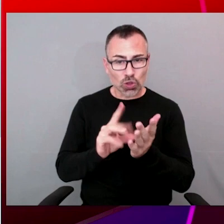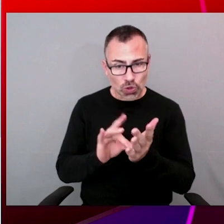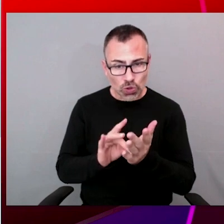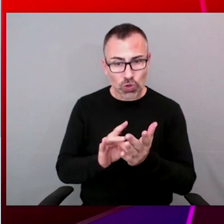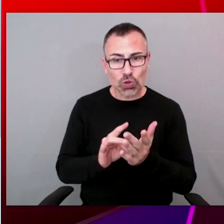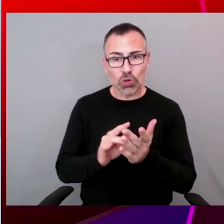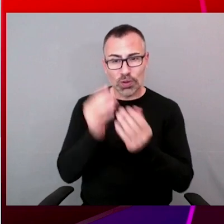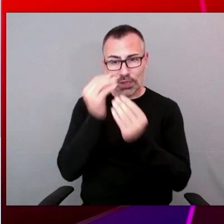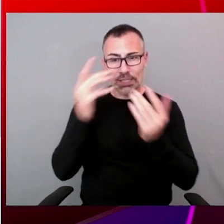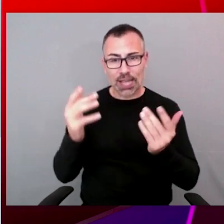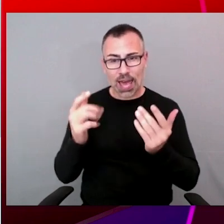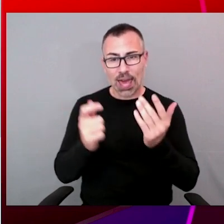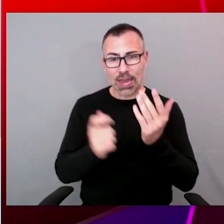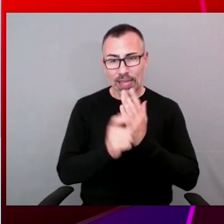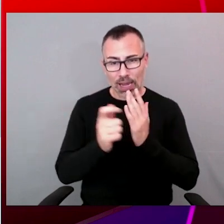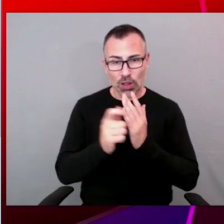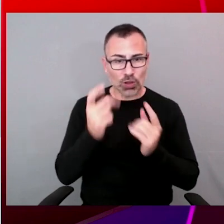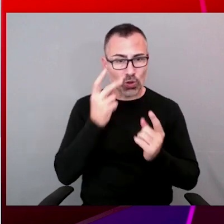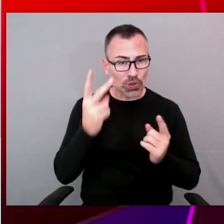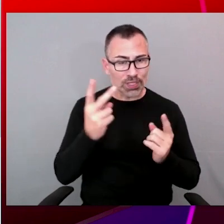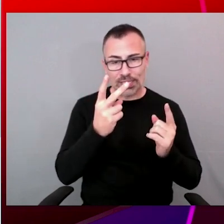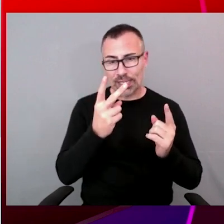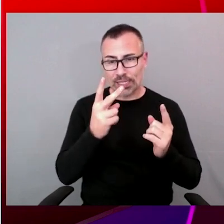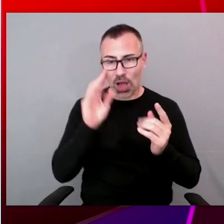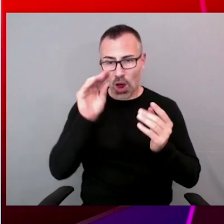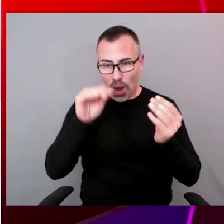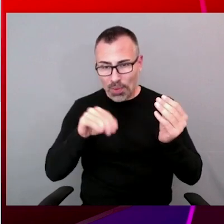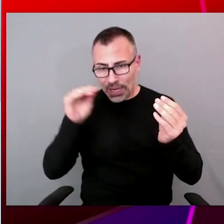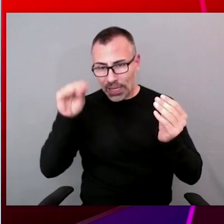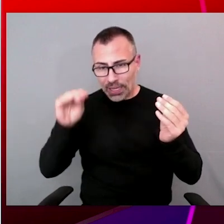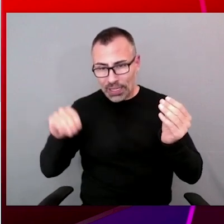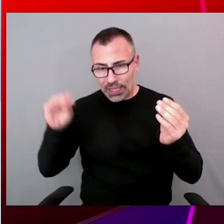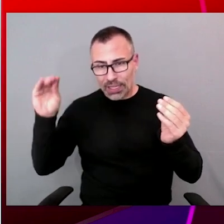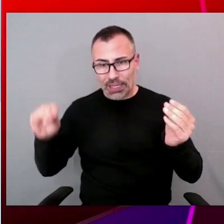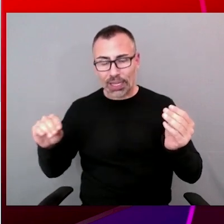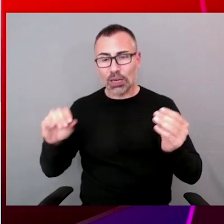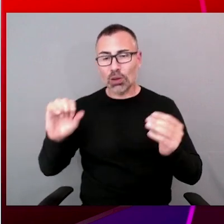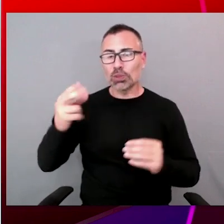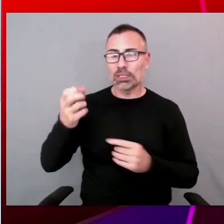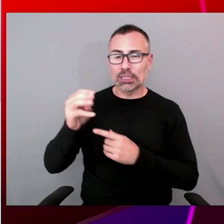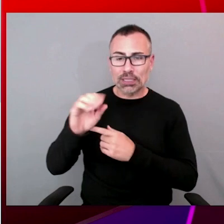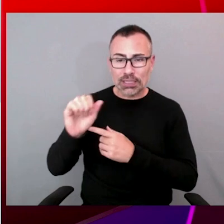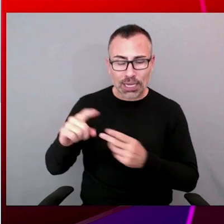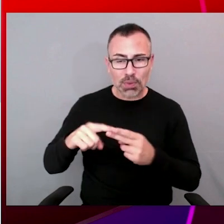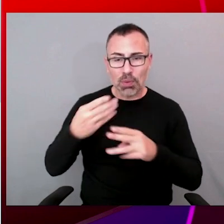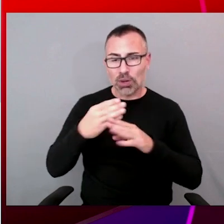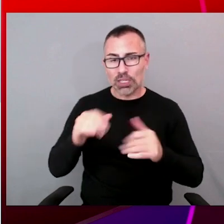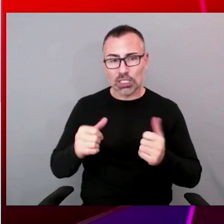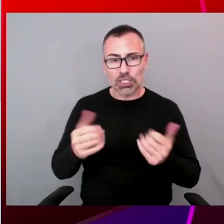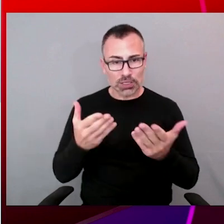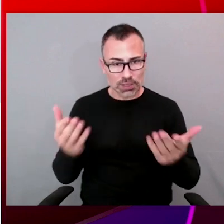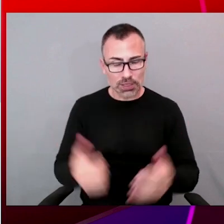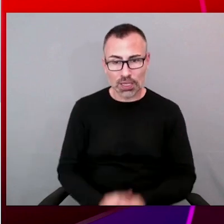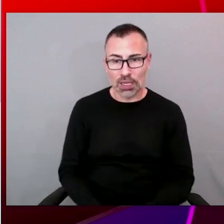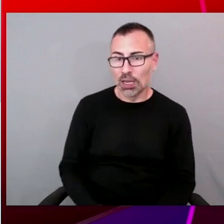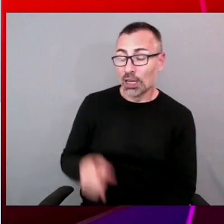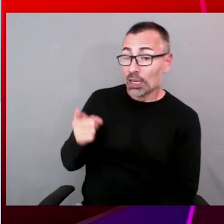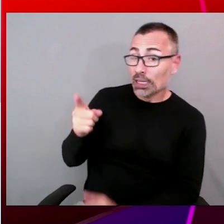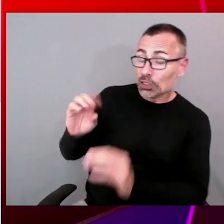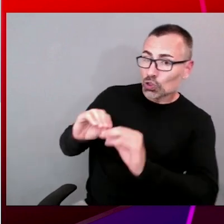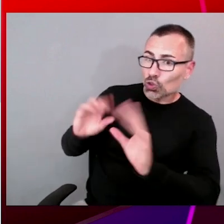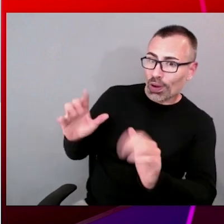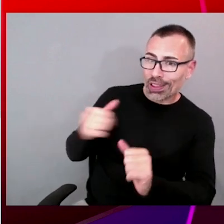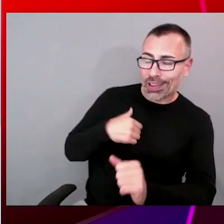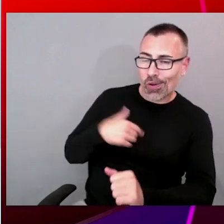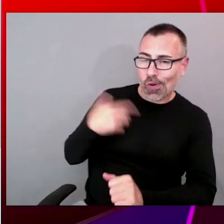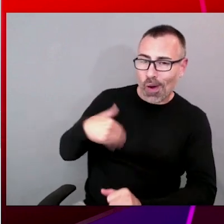with the proper schema and partitions, and that's kind of what I'm walking through here in the demo. It's so clear. I love how intuitive